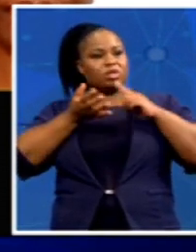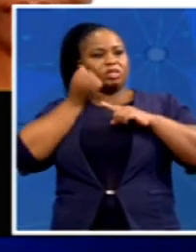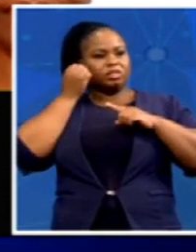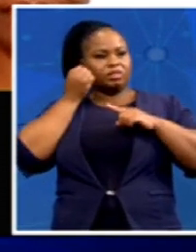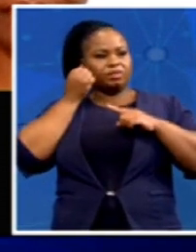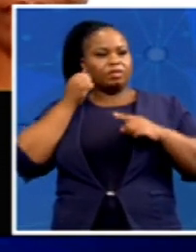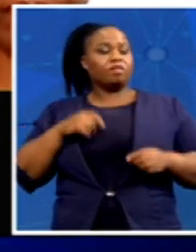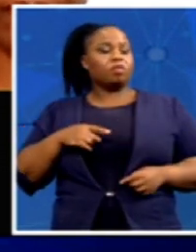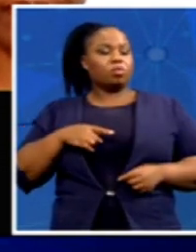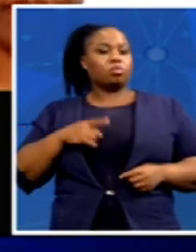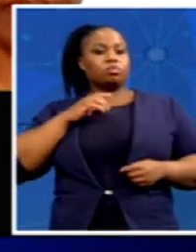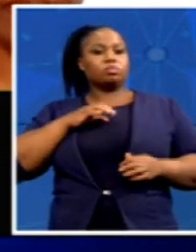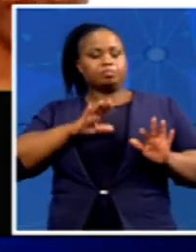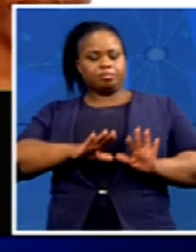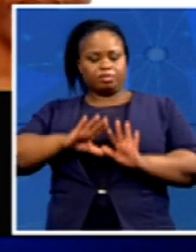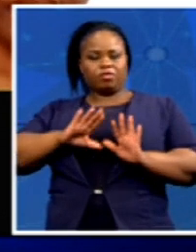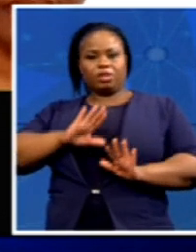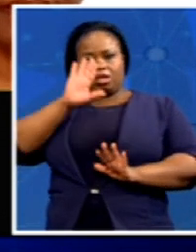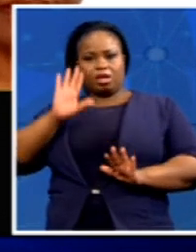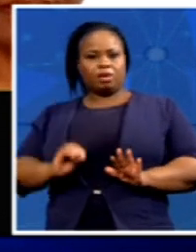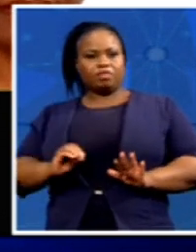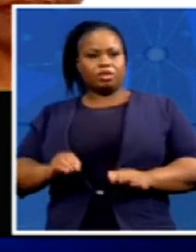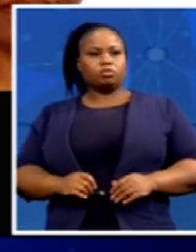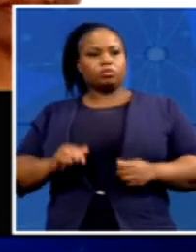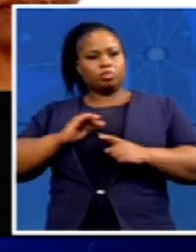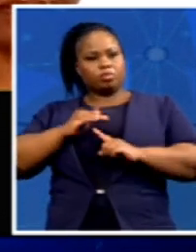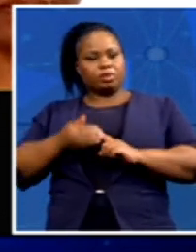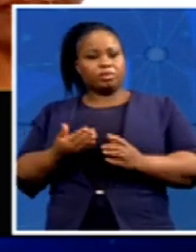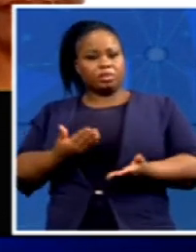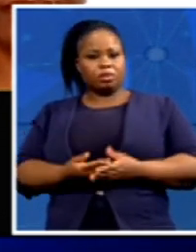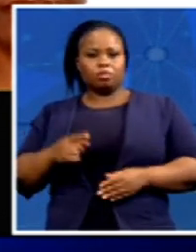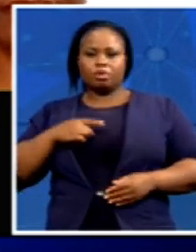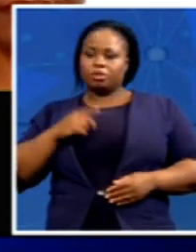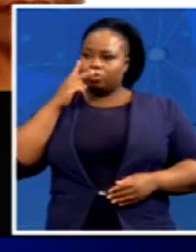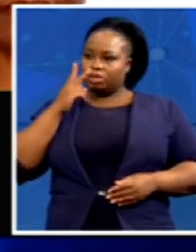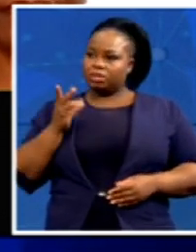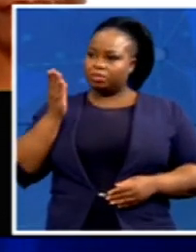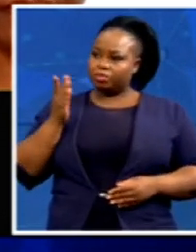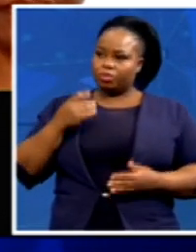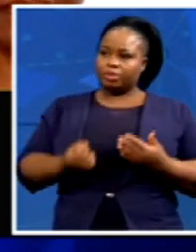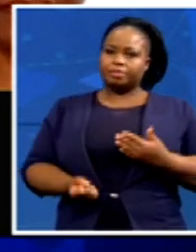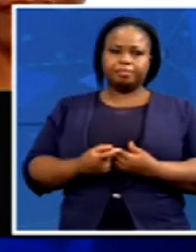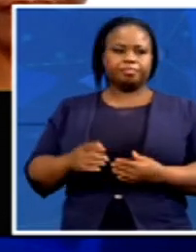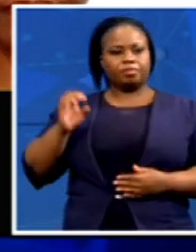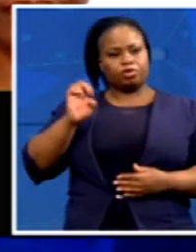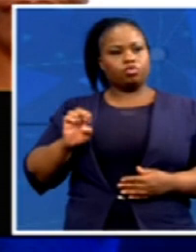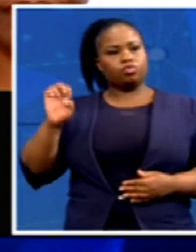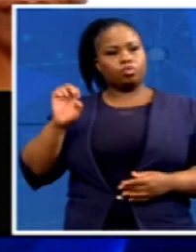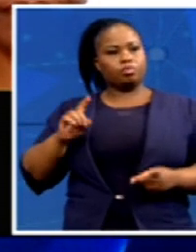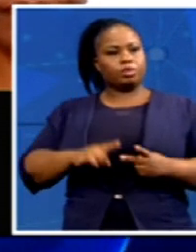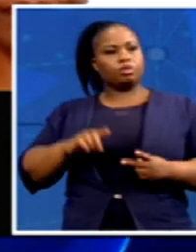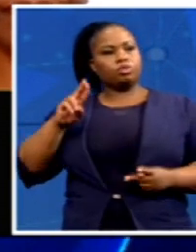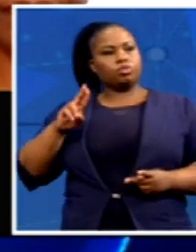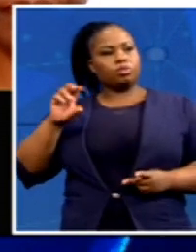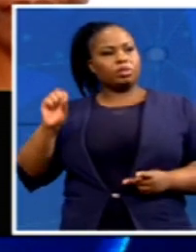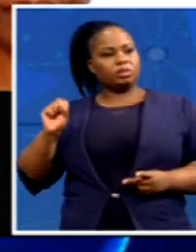protected. You are seeing what is happening in Europe and also in the United States, where large numbers of